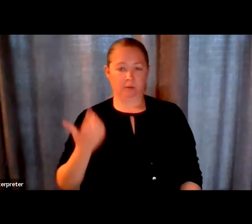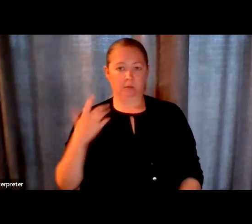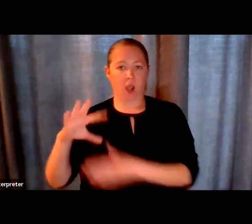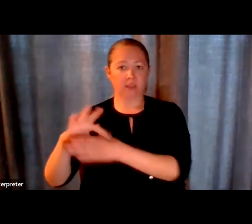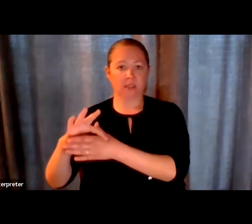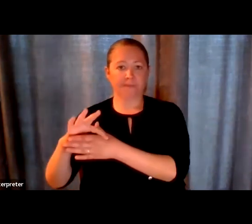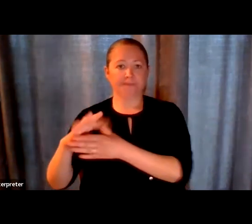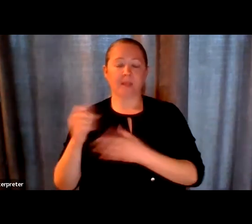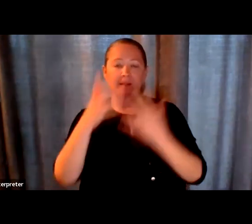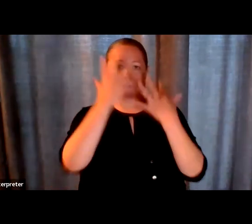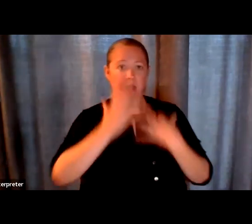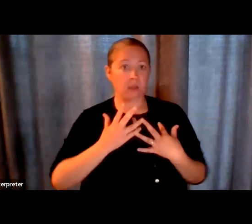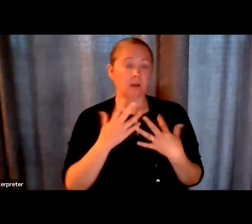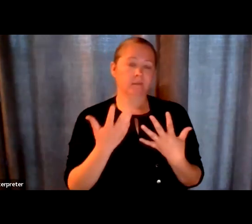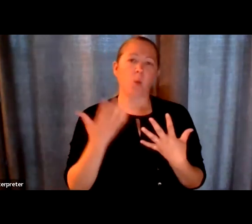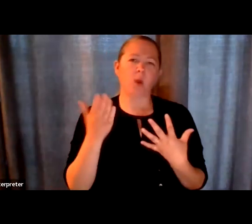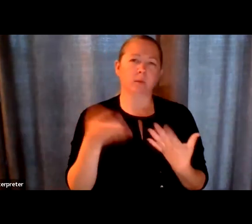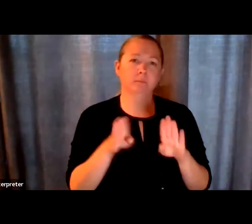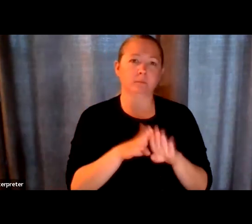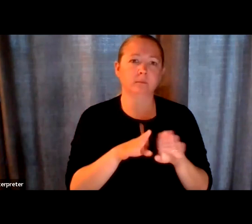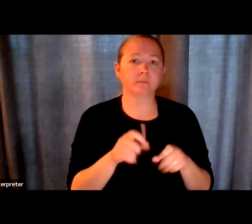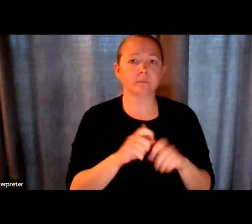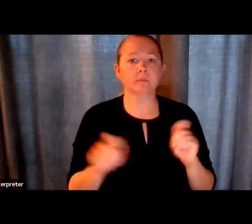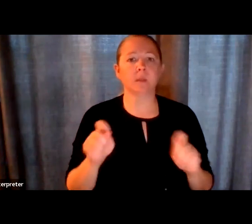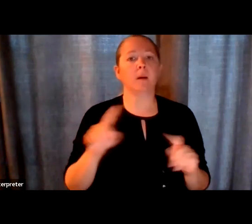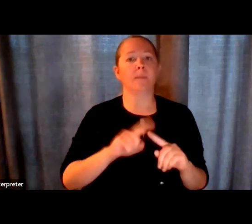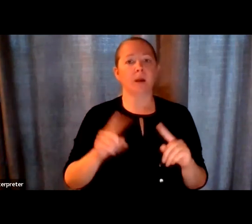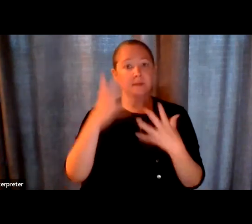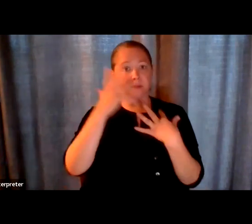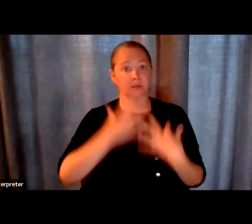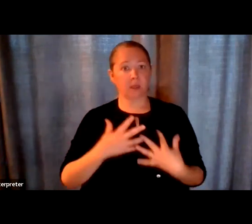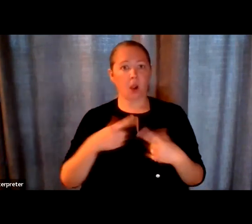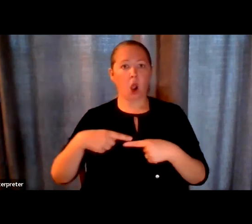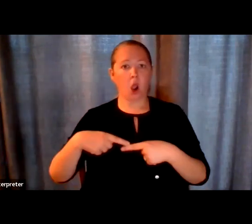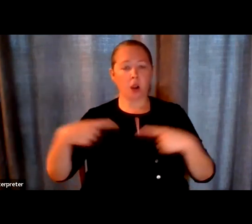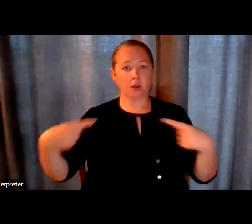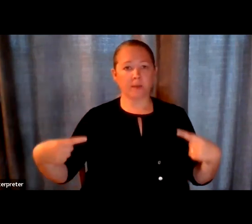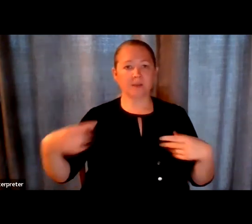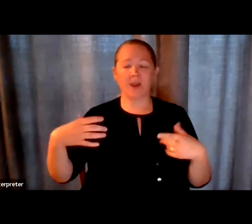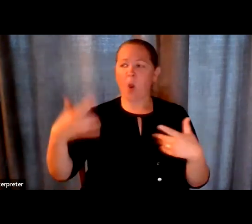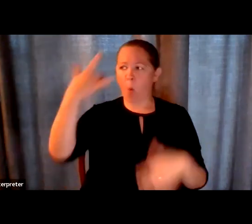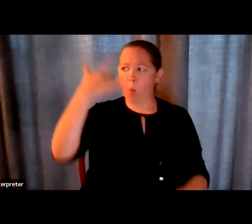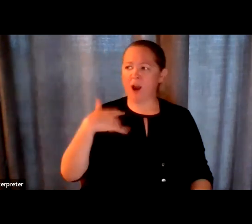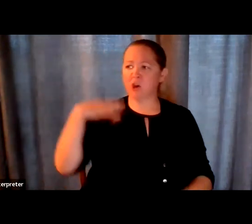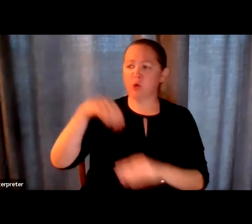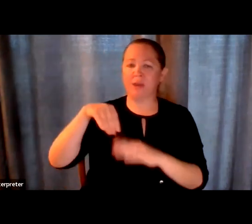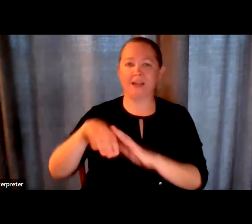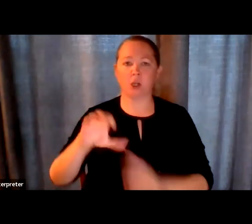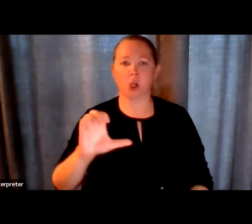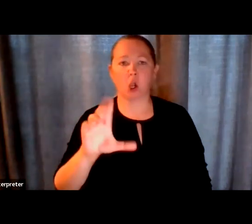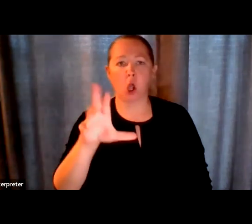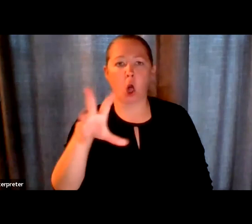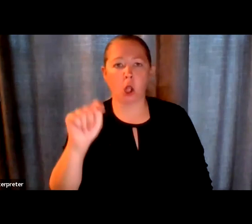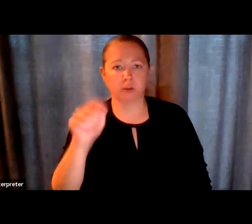thing, and I'll close with this, the sad thing has been that a lot of our arguments within have been, why are you in the cult of Trump? And that sort of